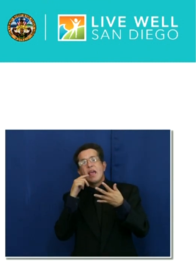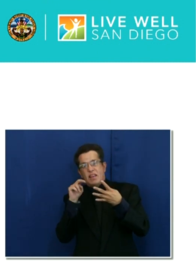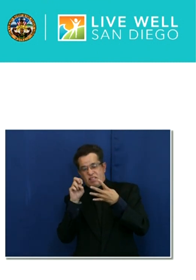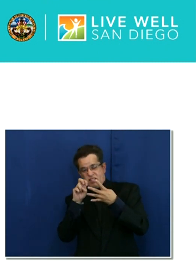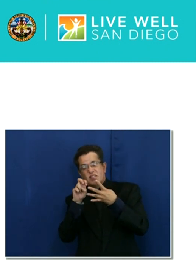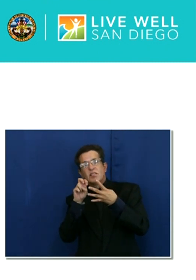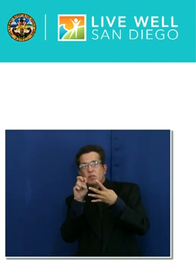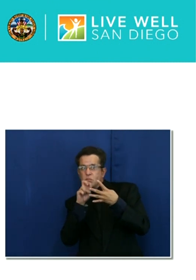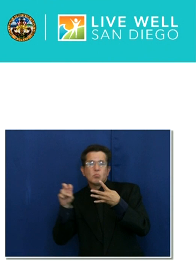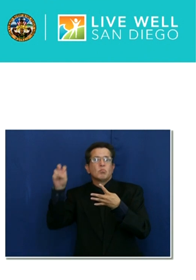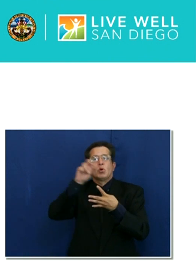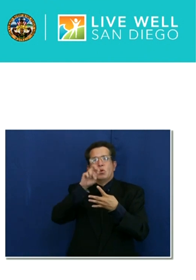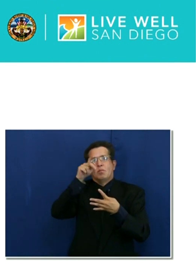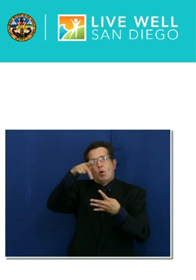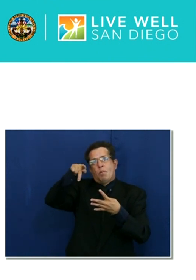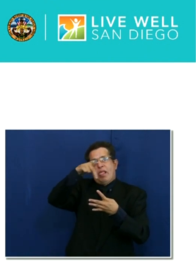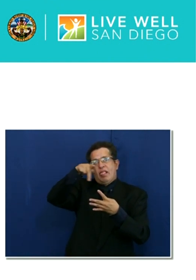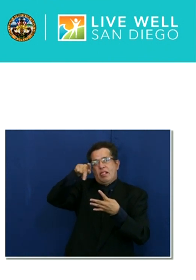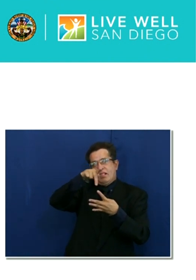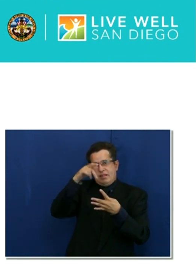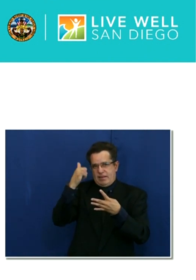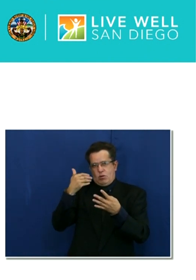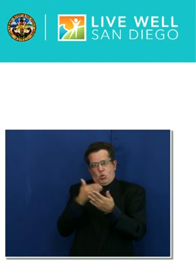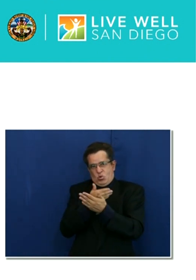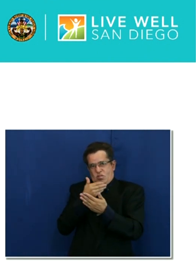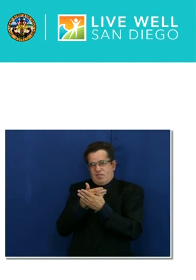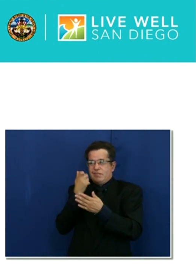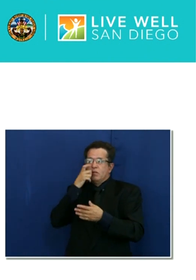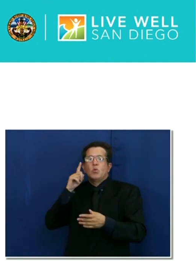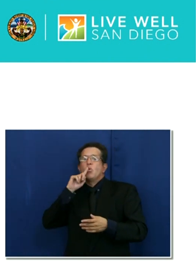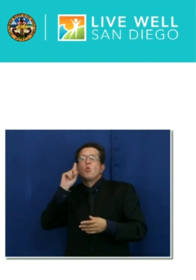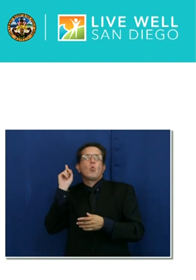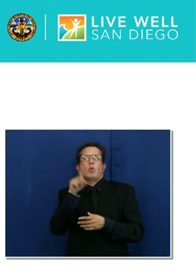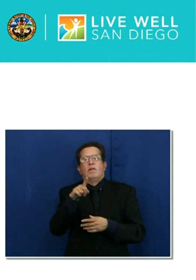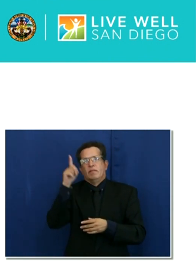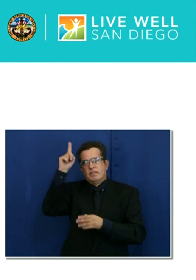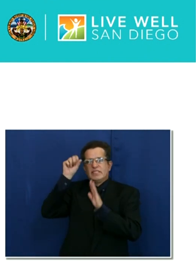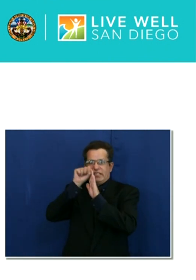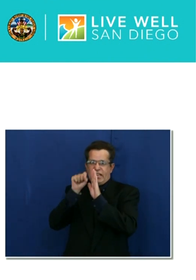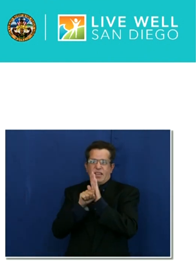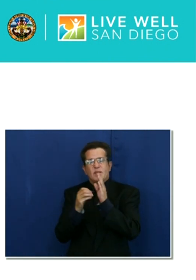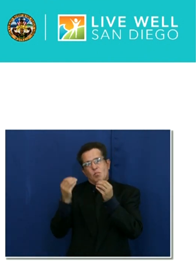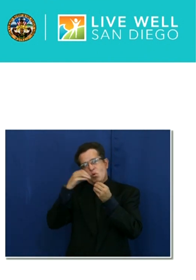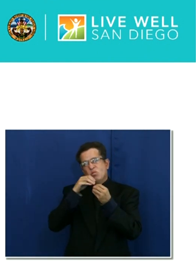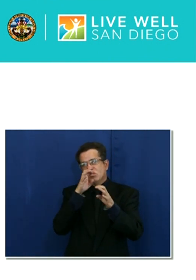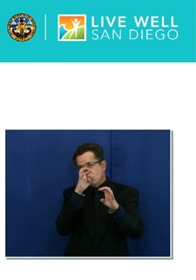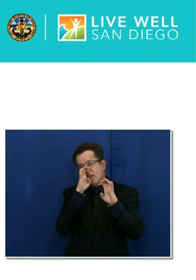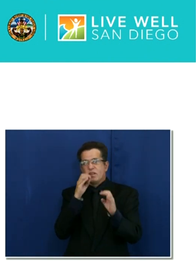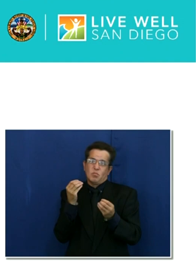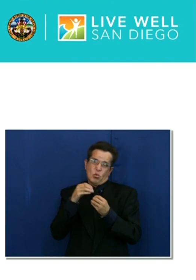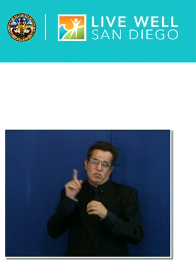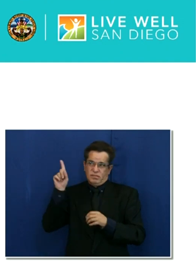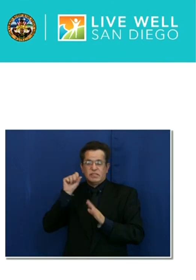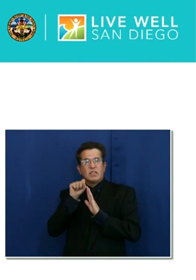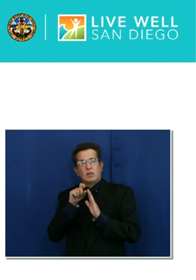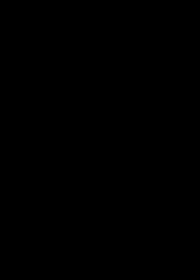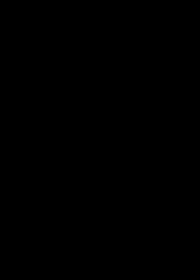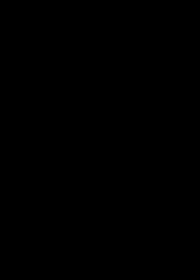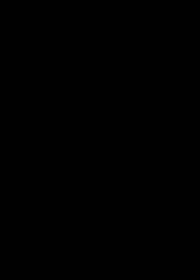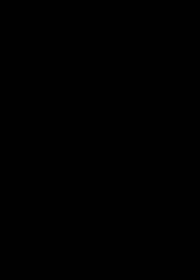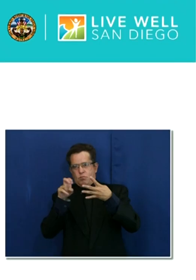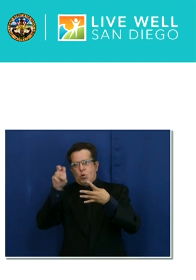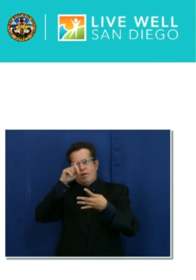tier to the purple tier. So that is a new activity that is now allowed for the purple